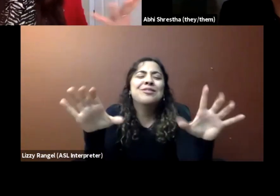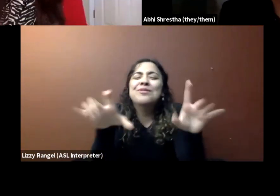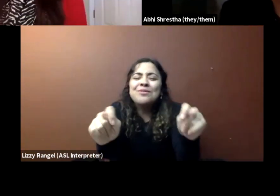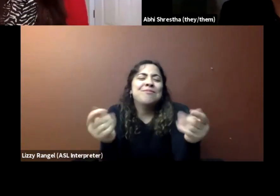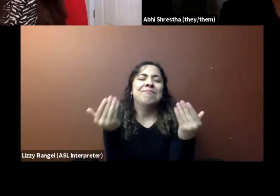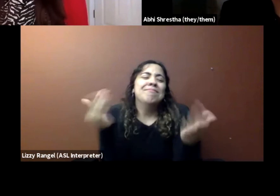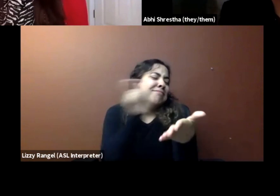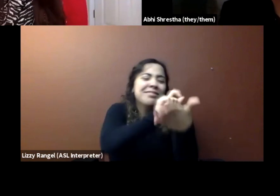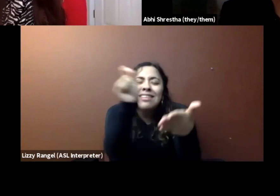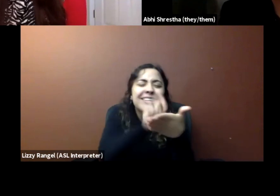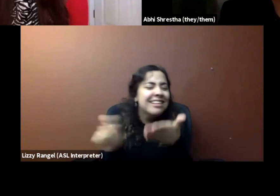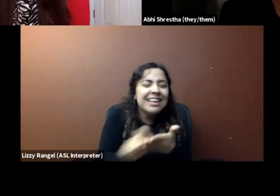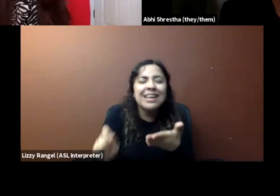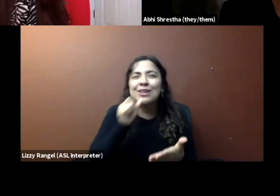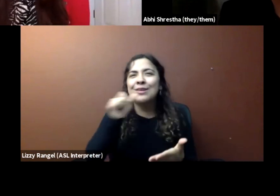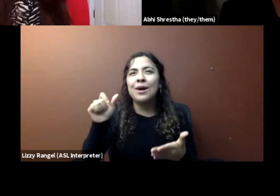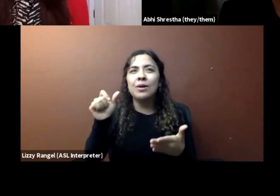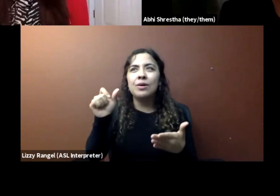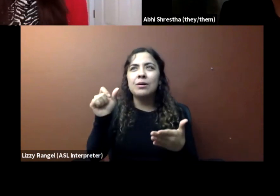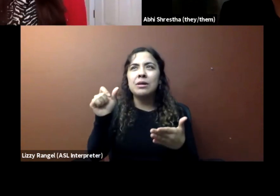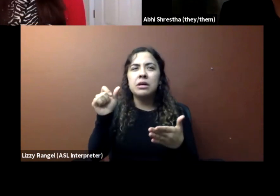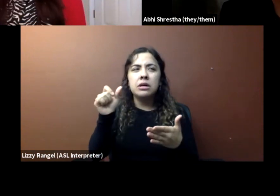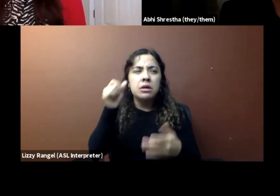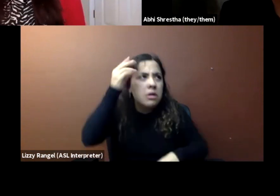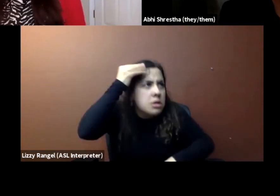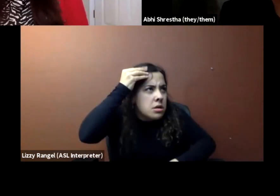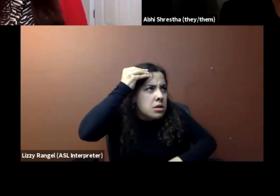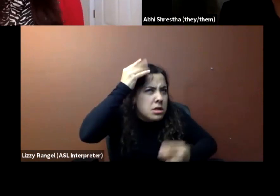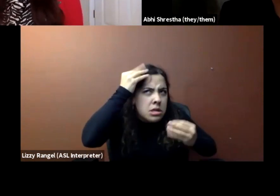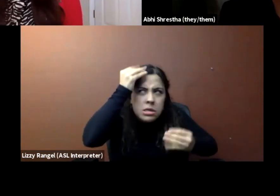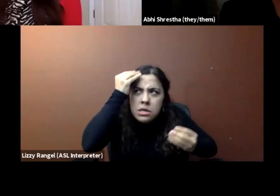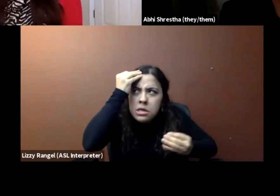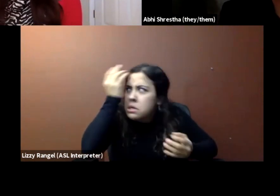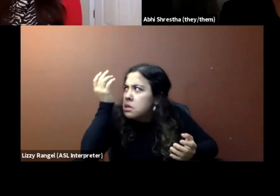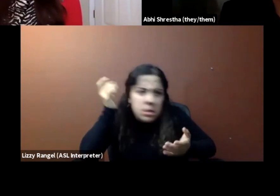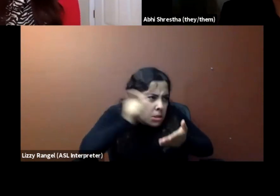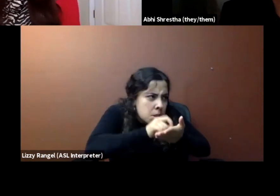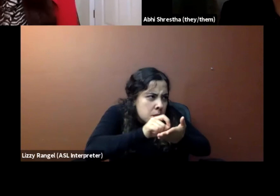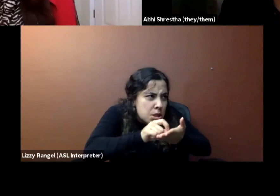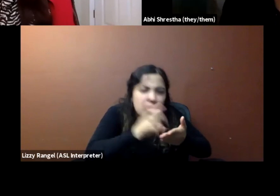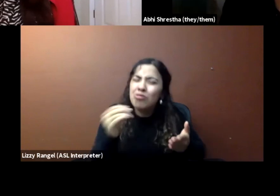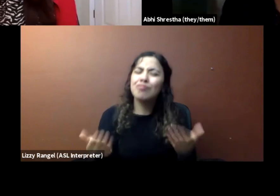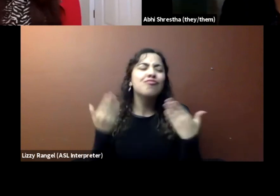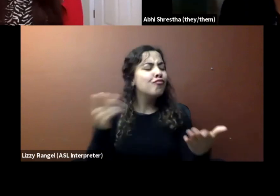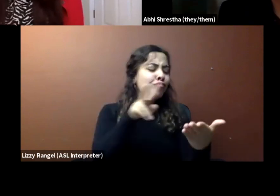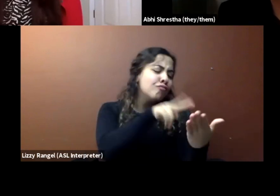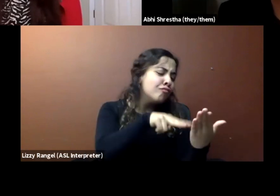it. Just go for it. Try not to think too much. Just go with whatever comes to mind.